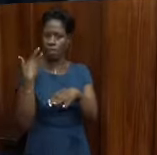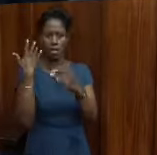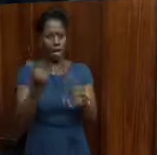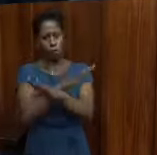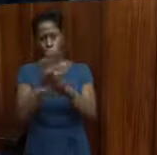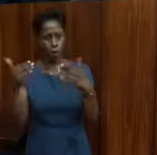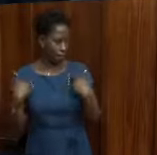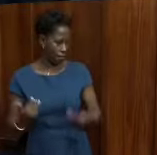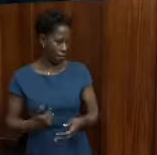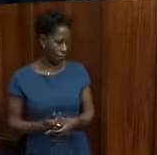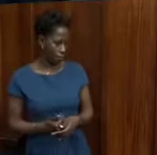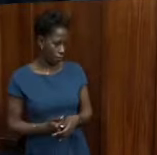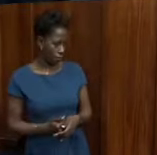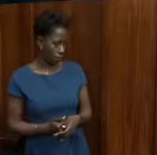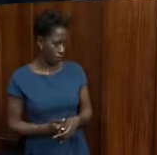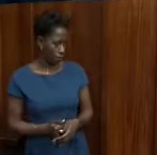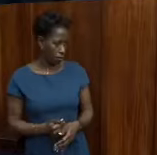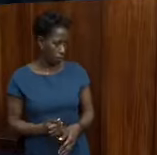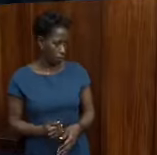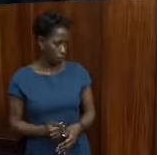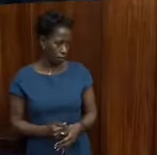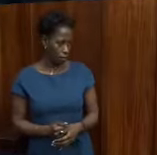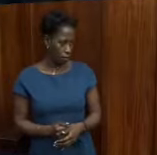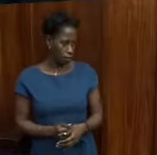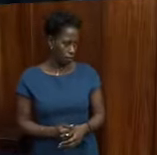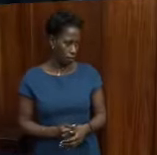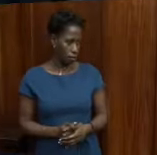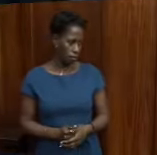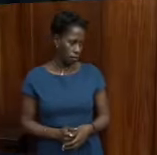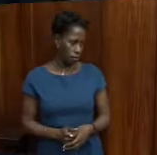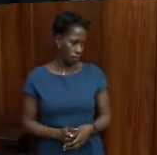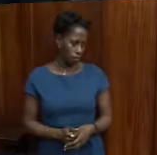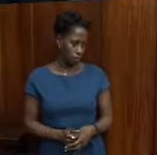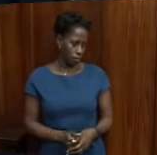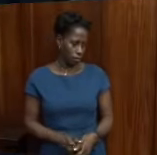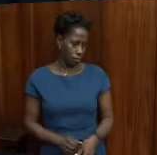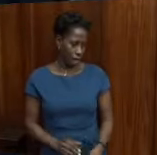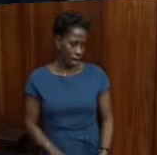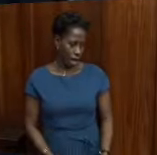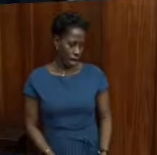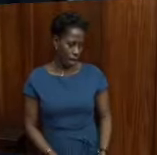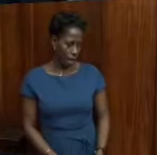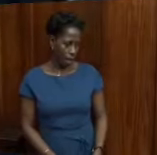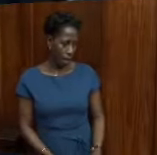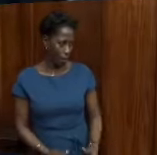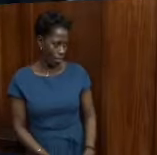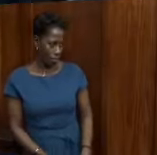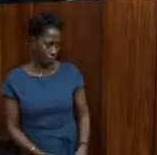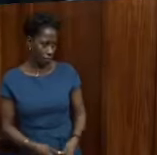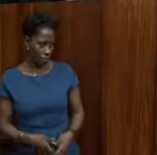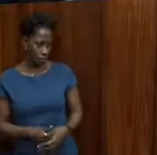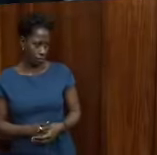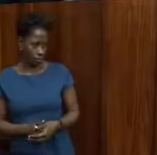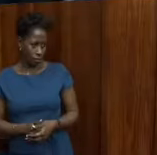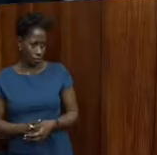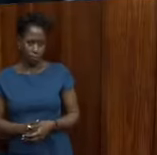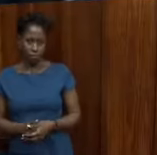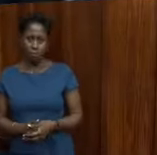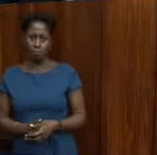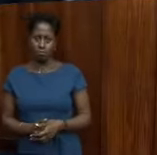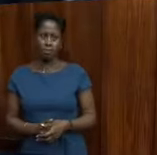also continue with the rehabilitation and repairs of the various police stations island-wide. Among these